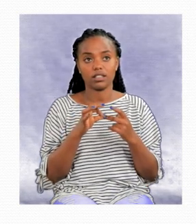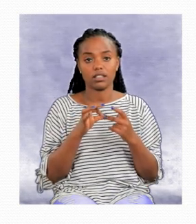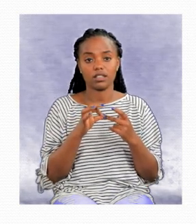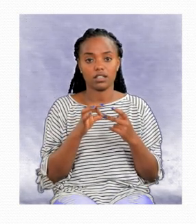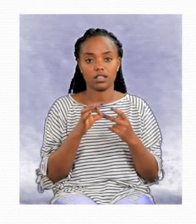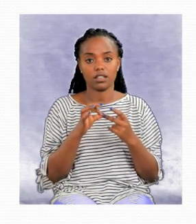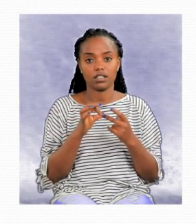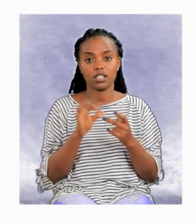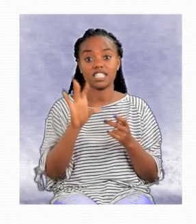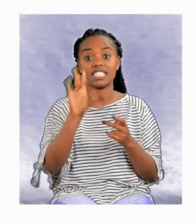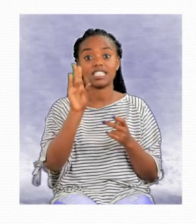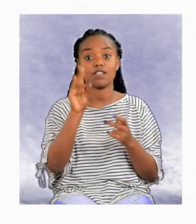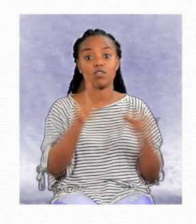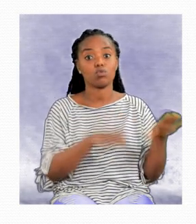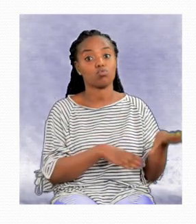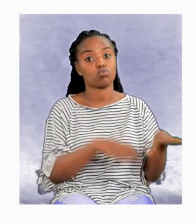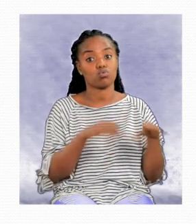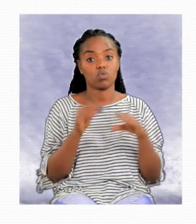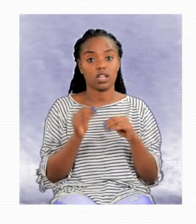We need to select 7 students.